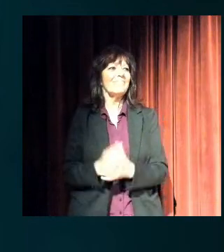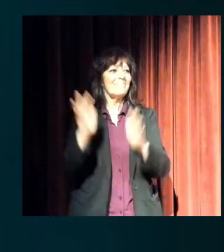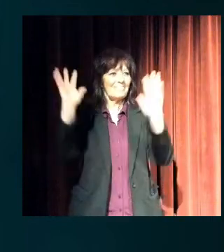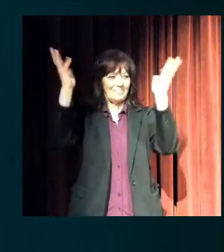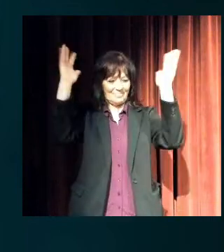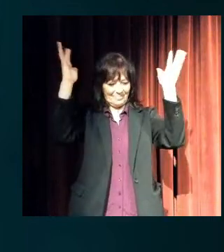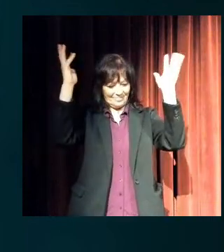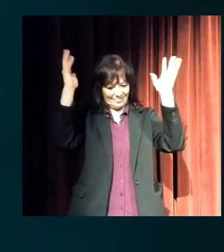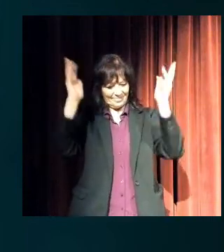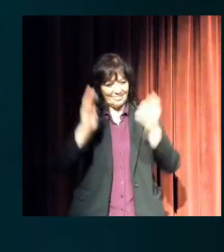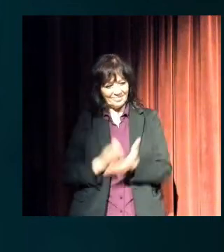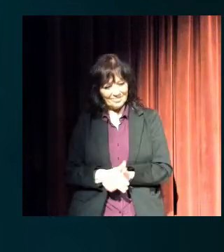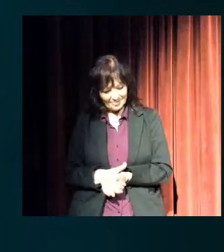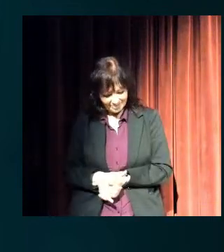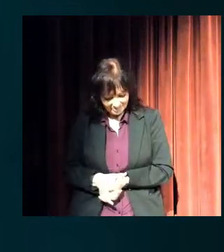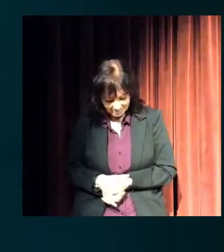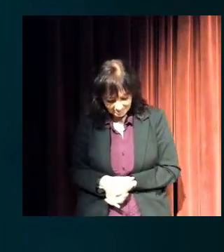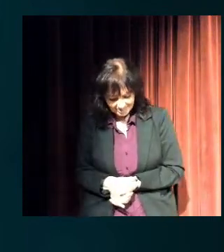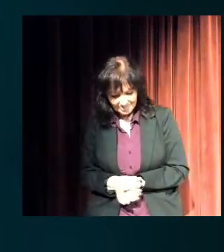Thank you.